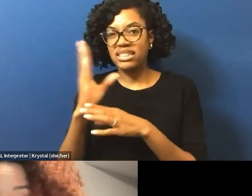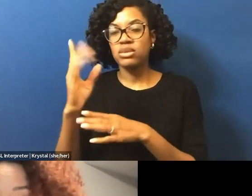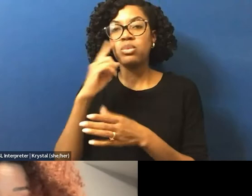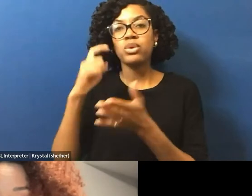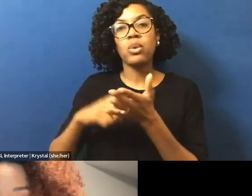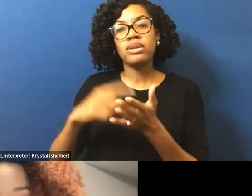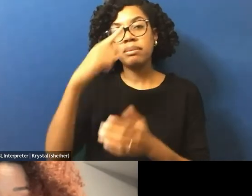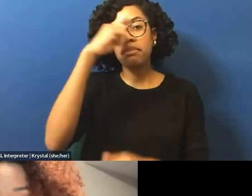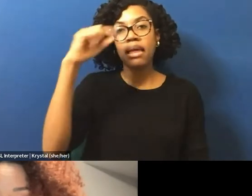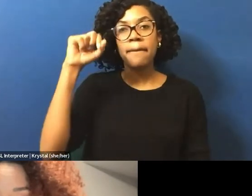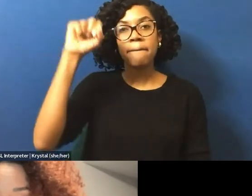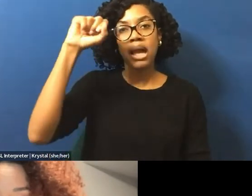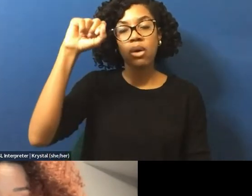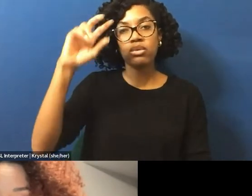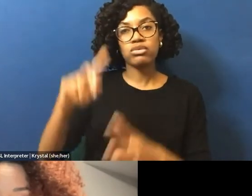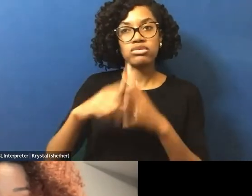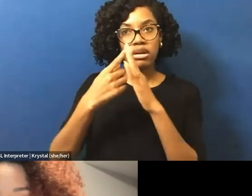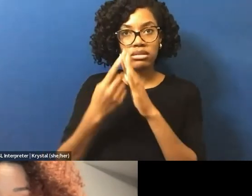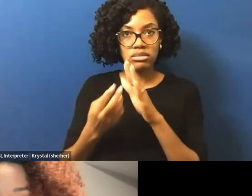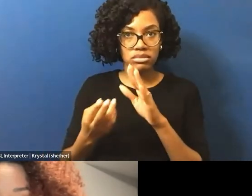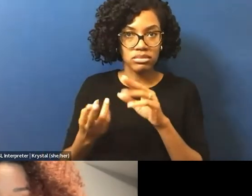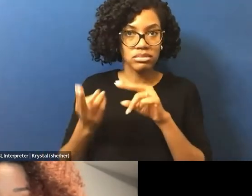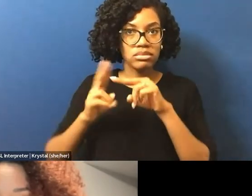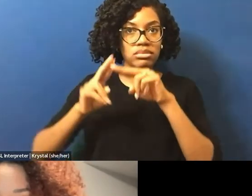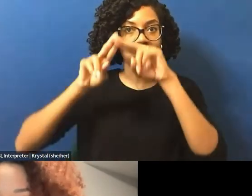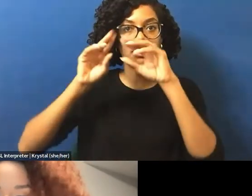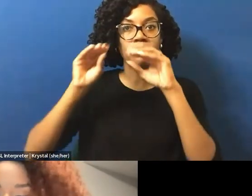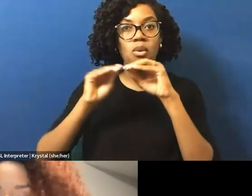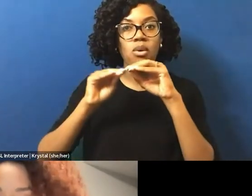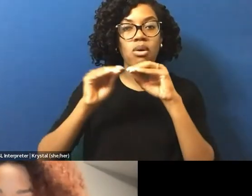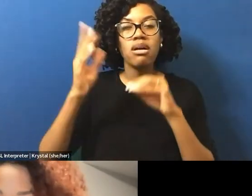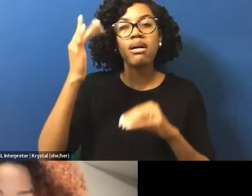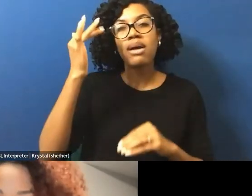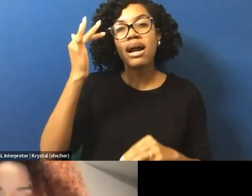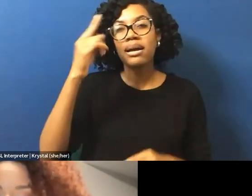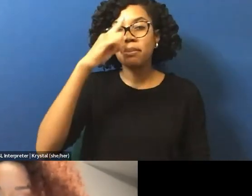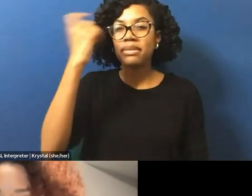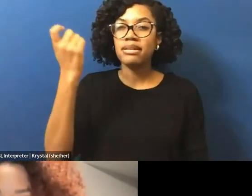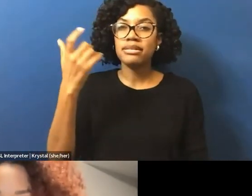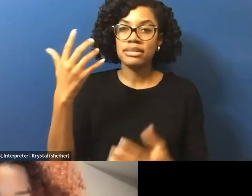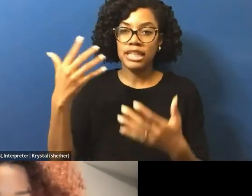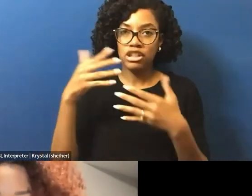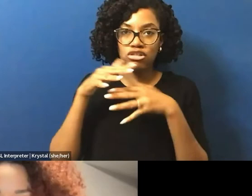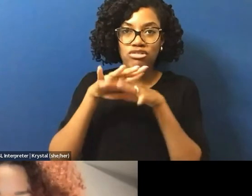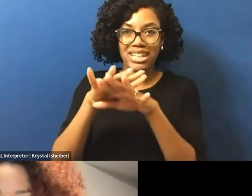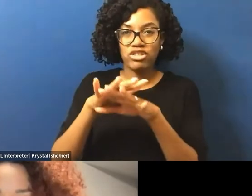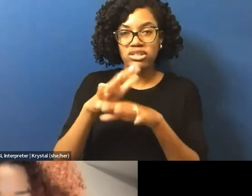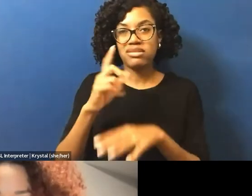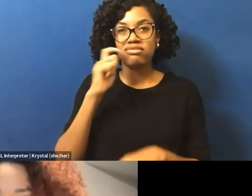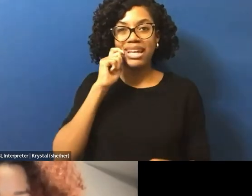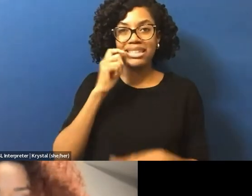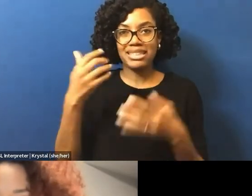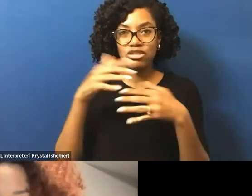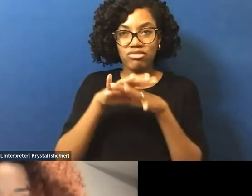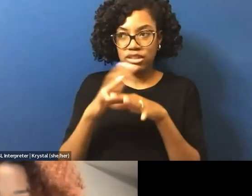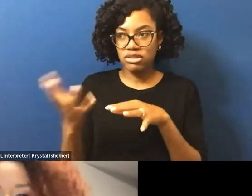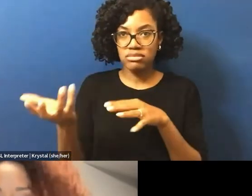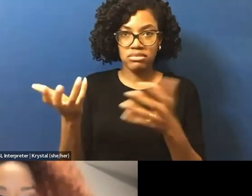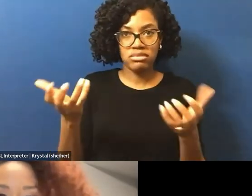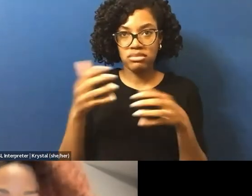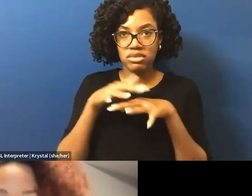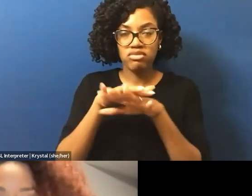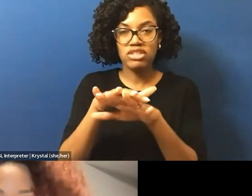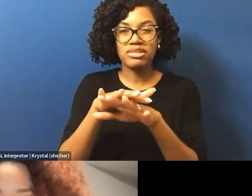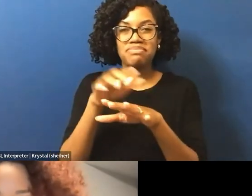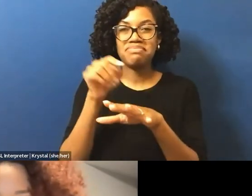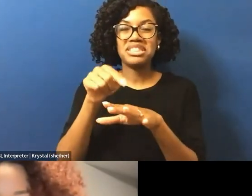some part because of the limited gains of integration, but also because people like Moore have been advocating for it all the time. They never